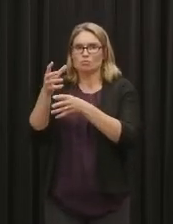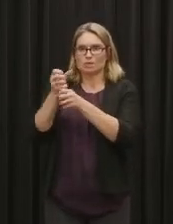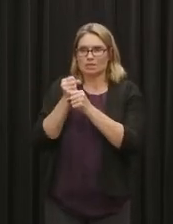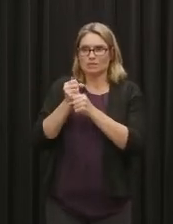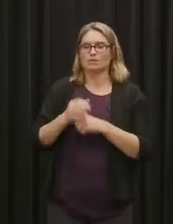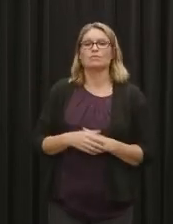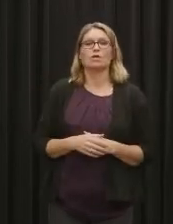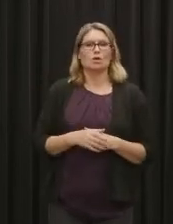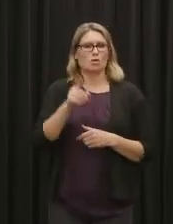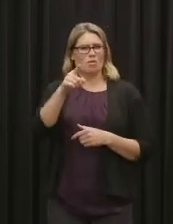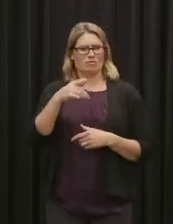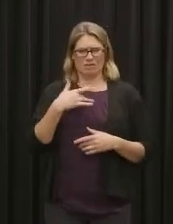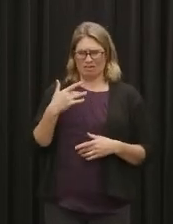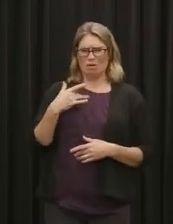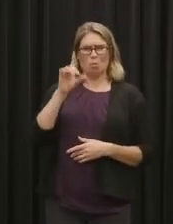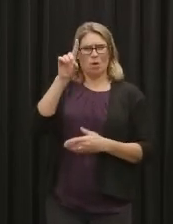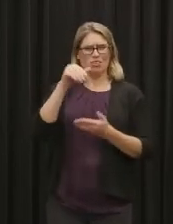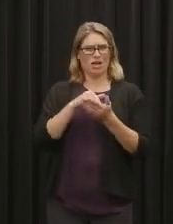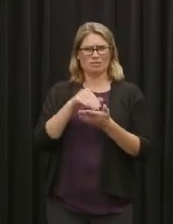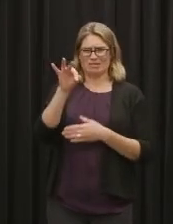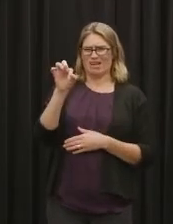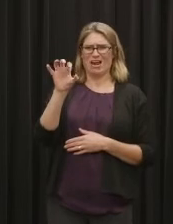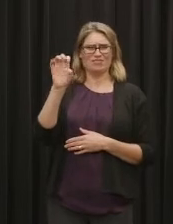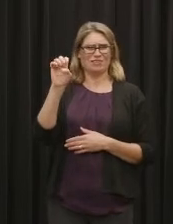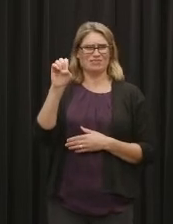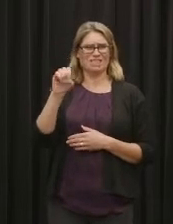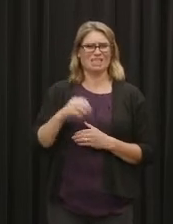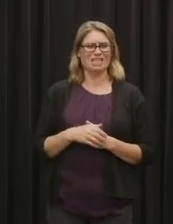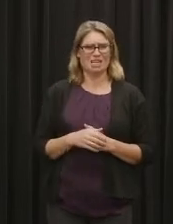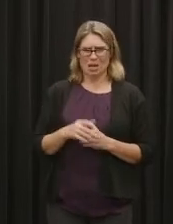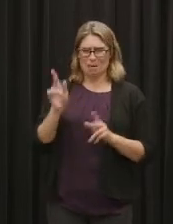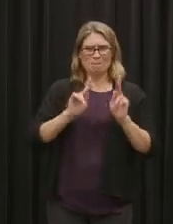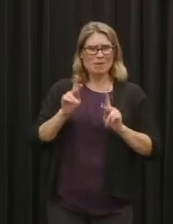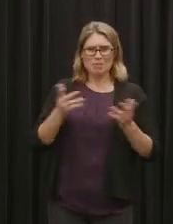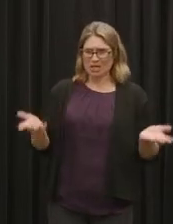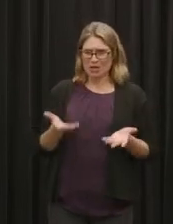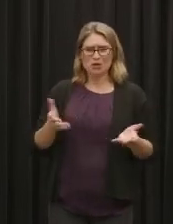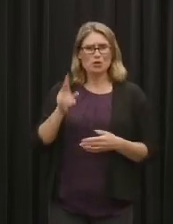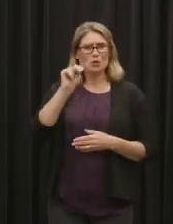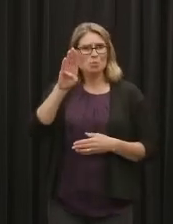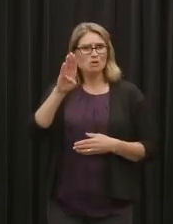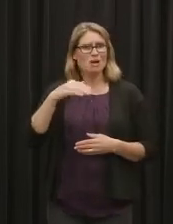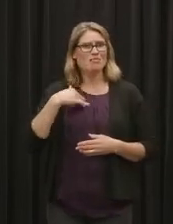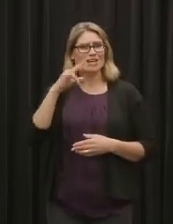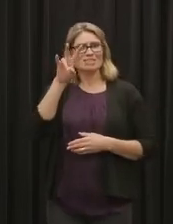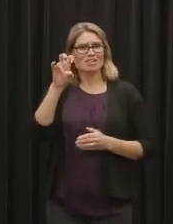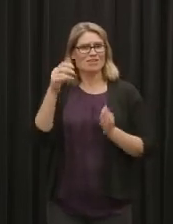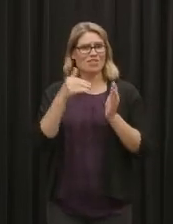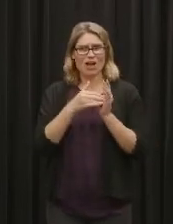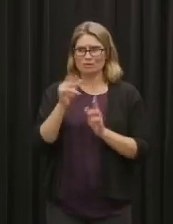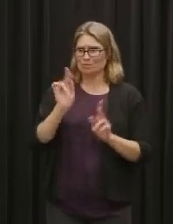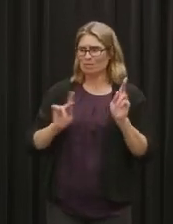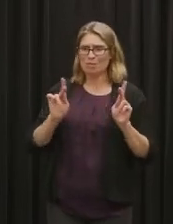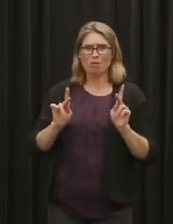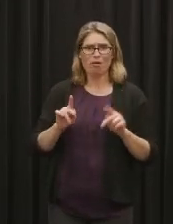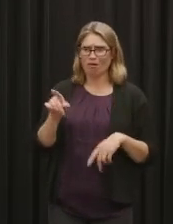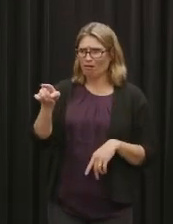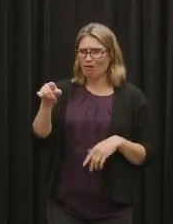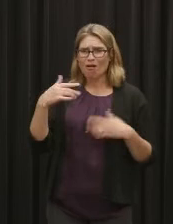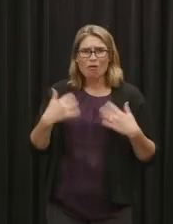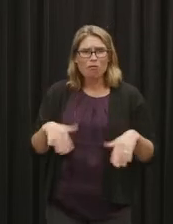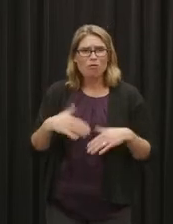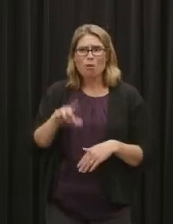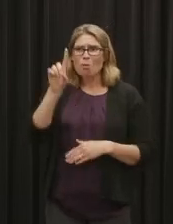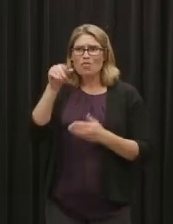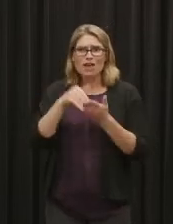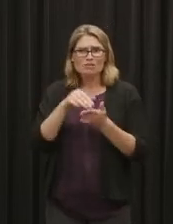Now, you say 1,950. We are a population here in New Brunswick of over 700,000, and